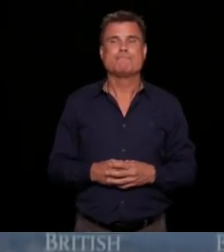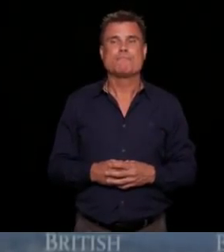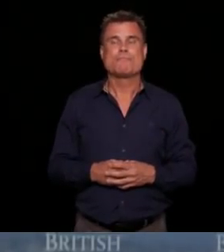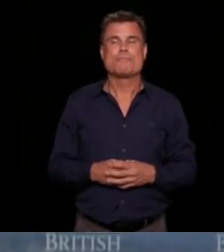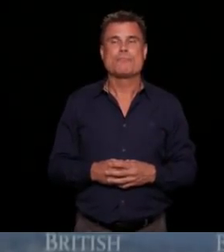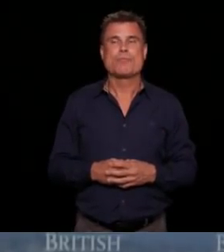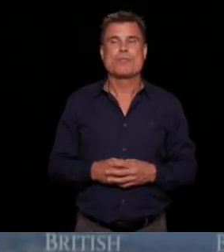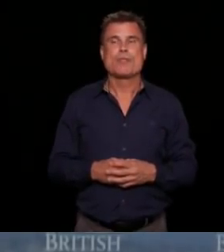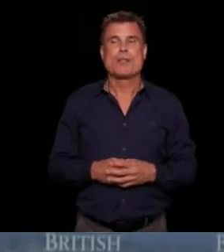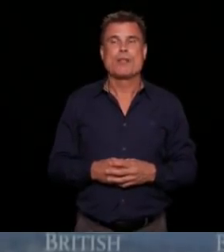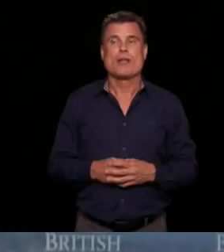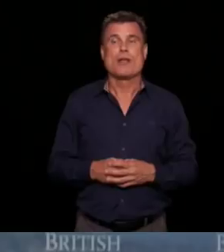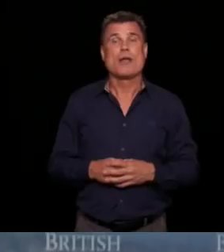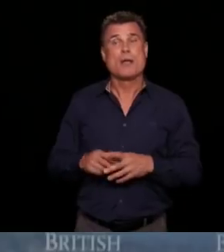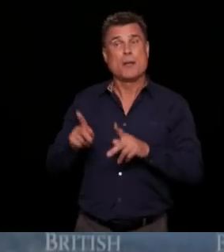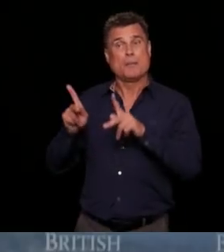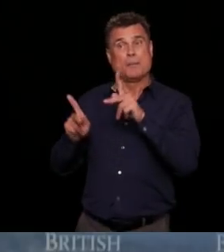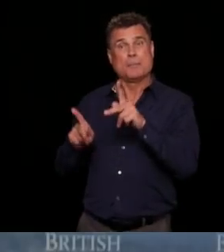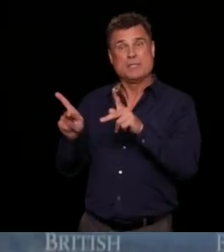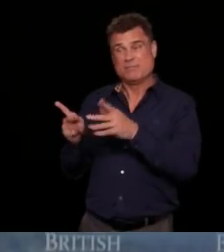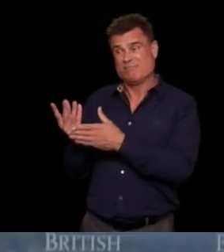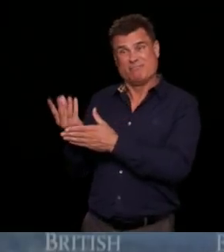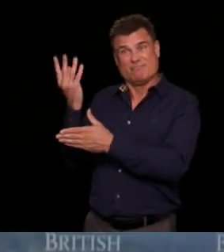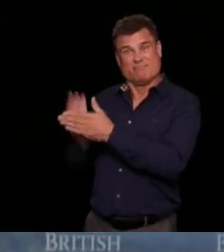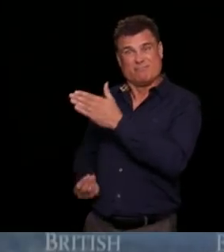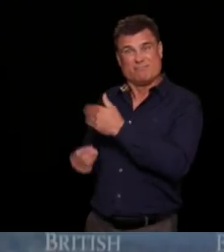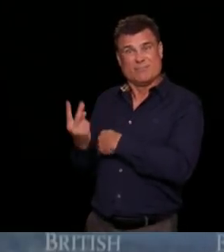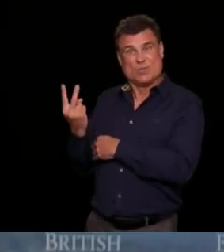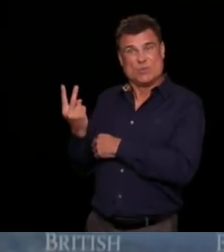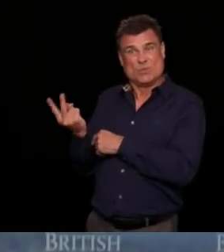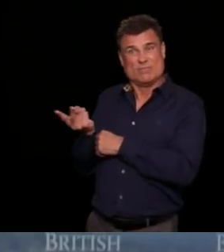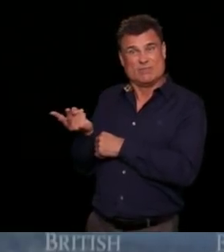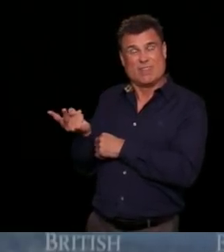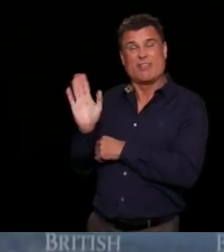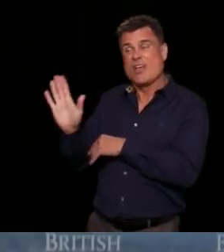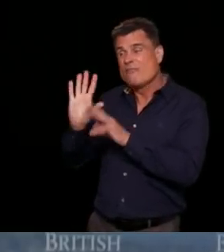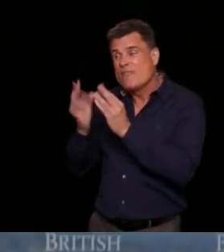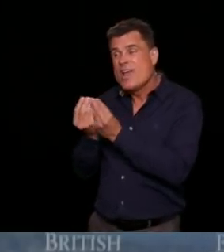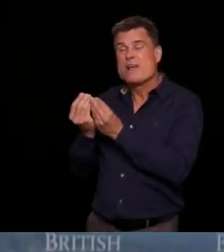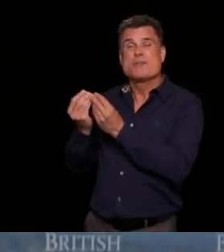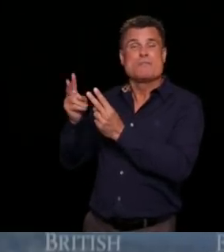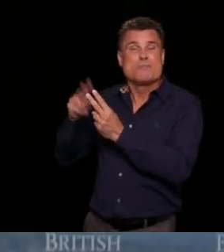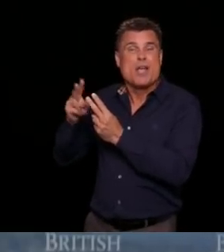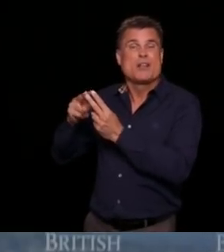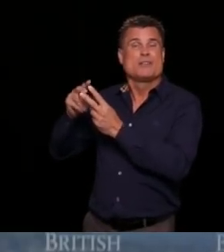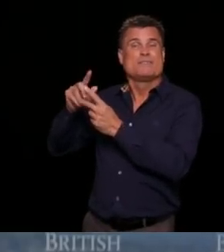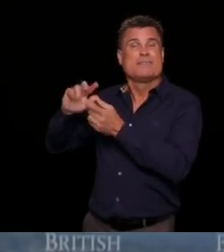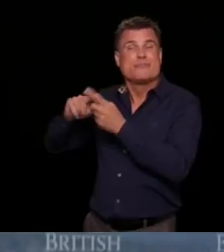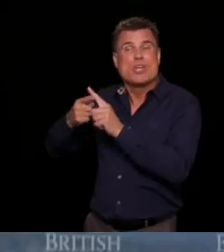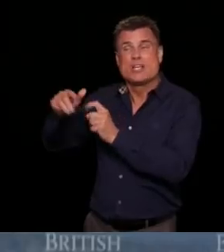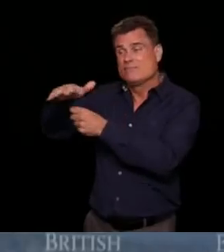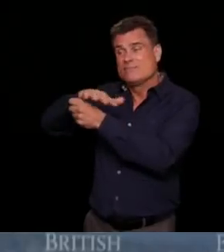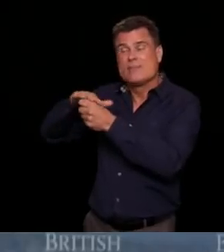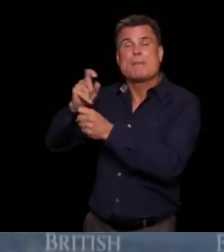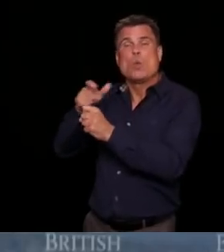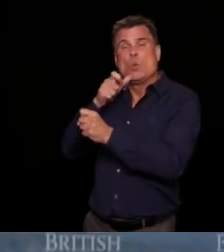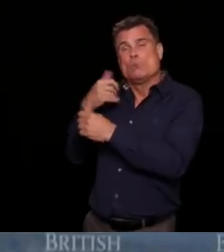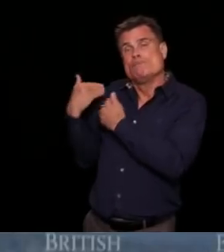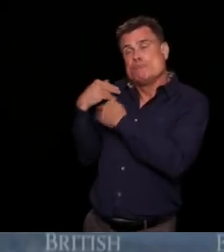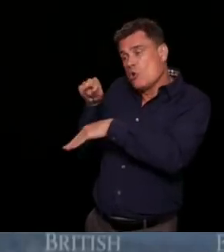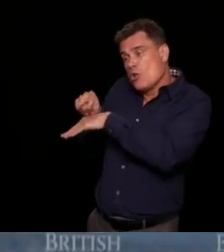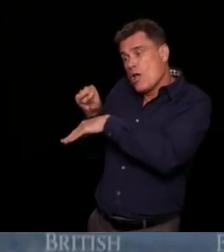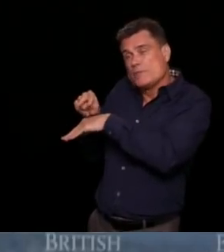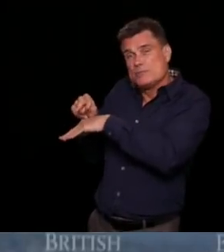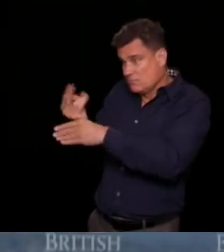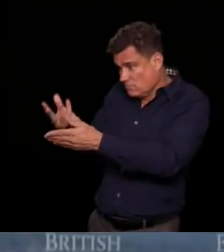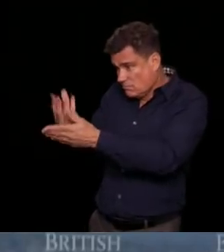express our condolences to the families and the friends and the communities and the caregivers of the two people who've passed away in the